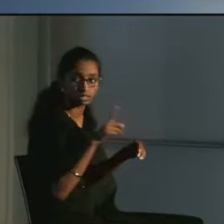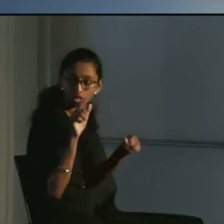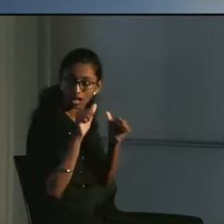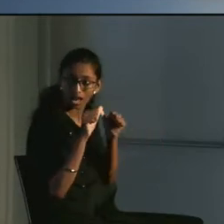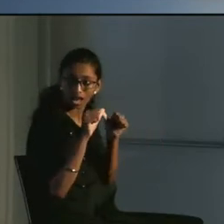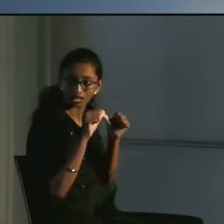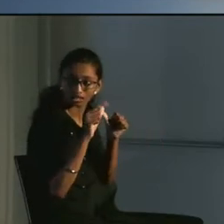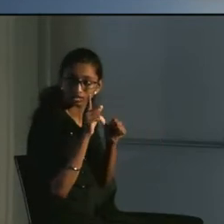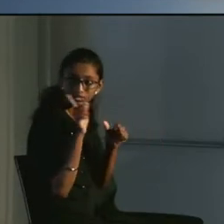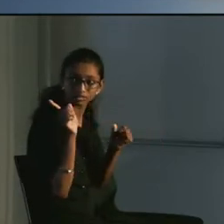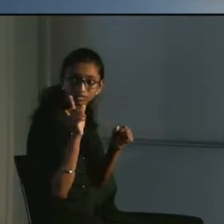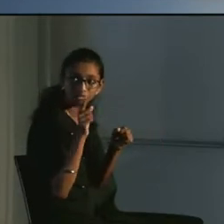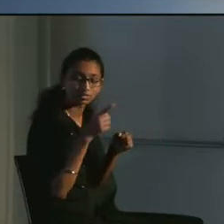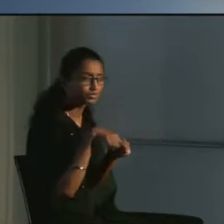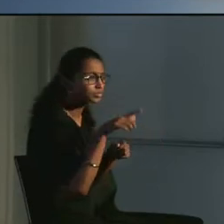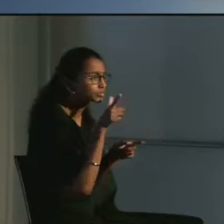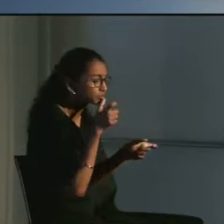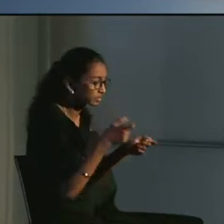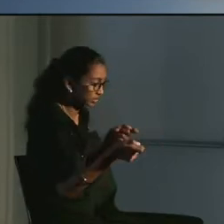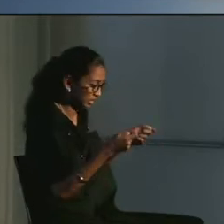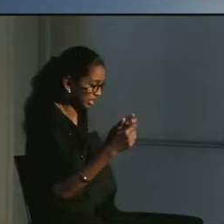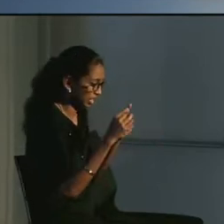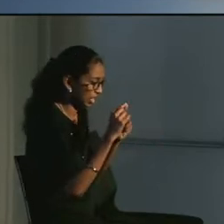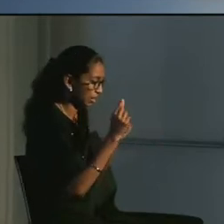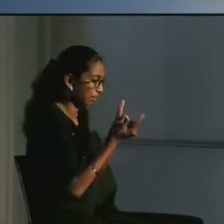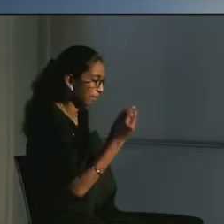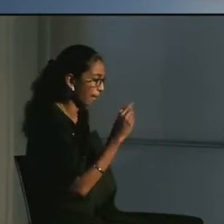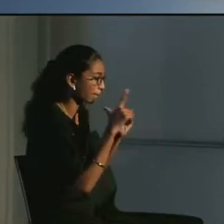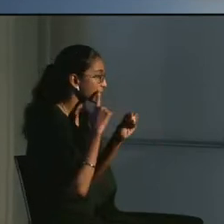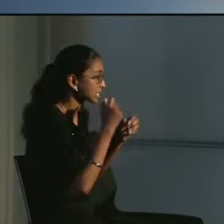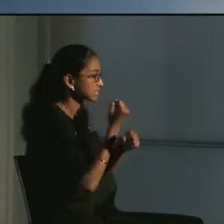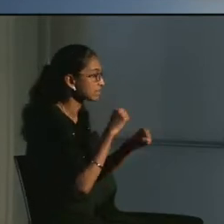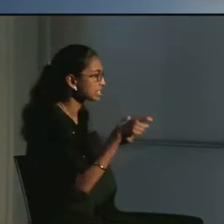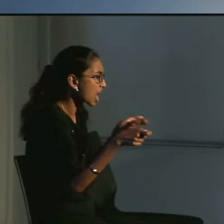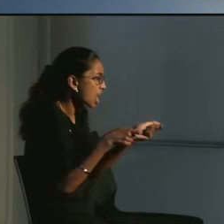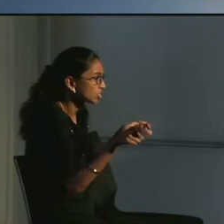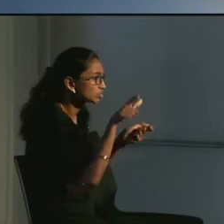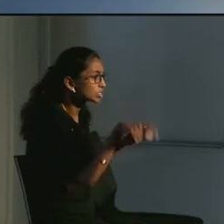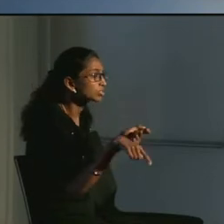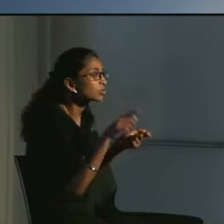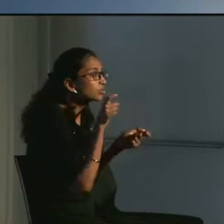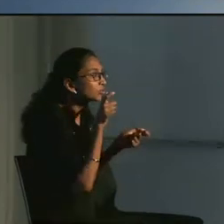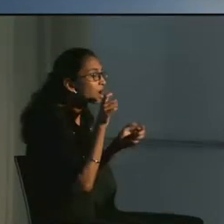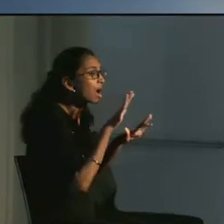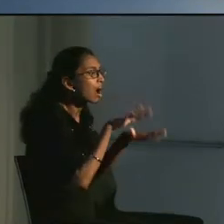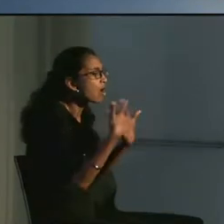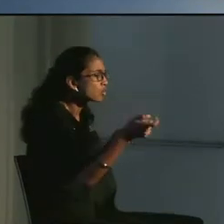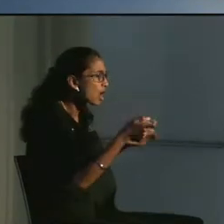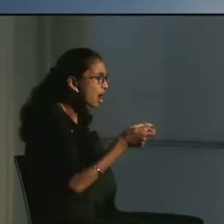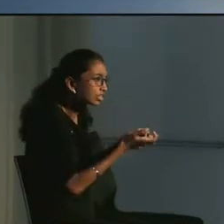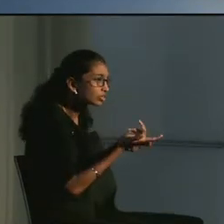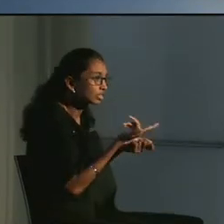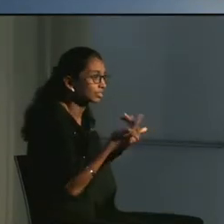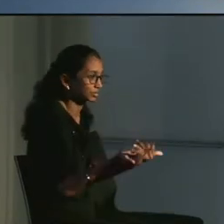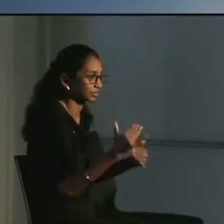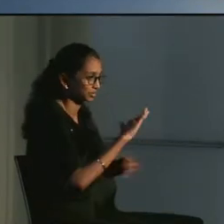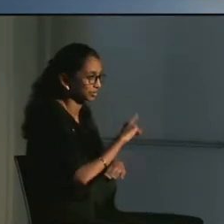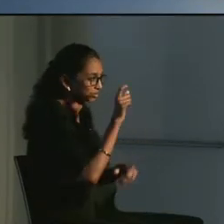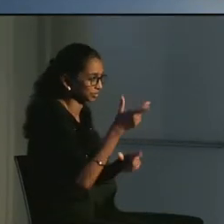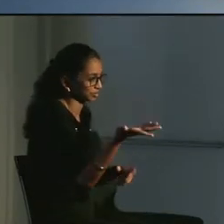always there in terms of who controls the public space and how. So, of course, we know that today we